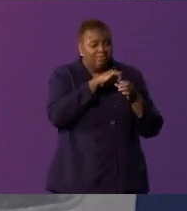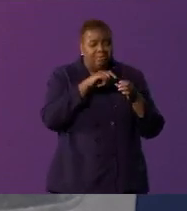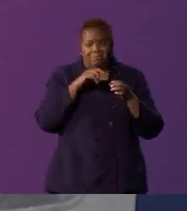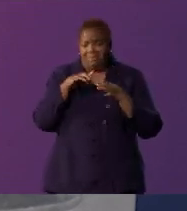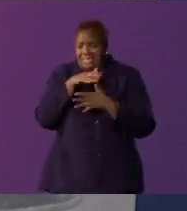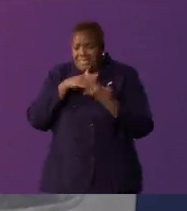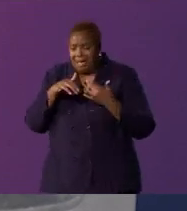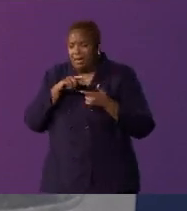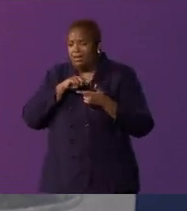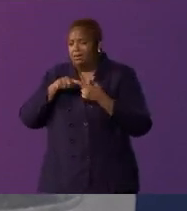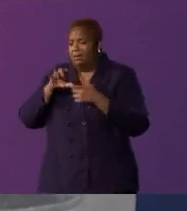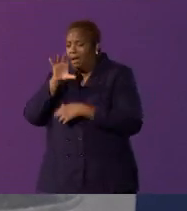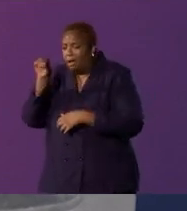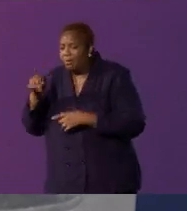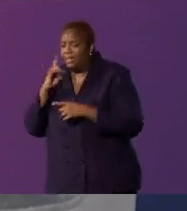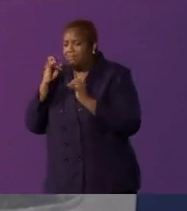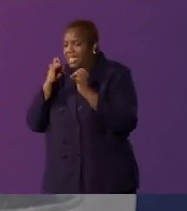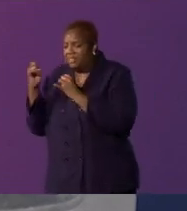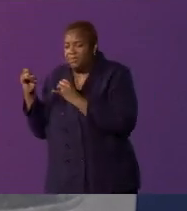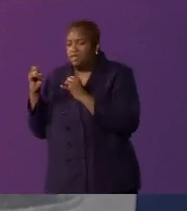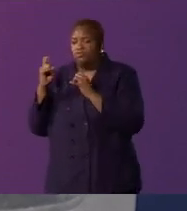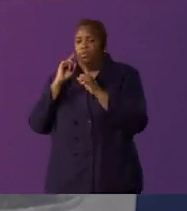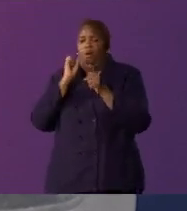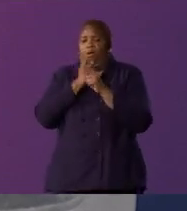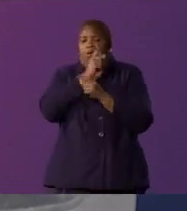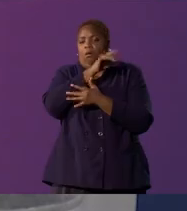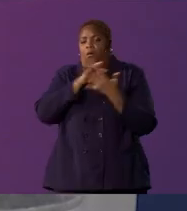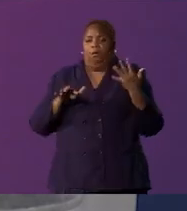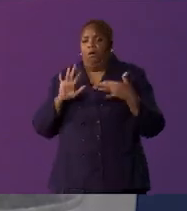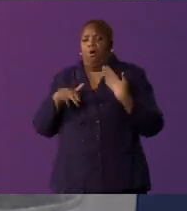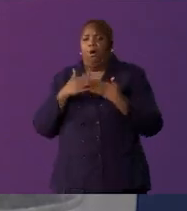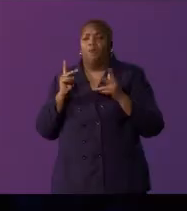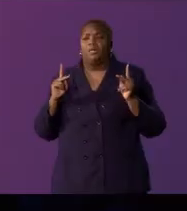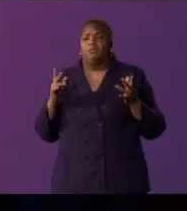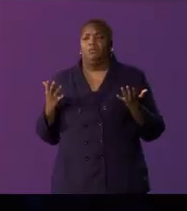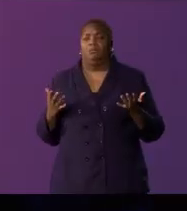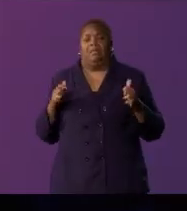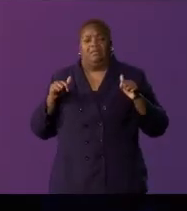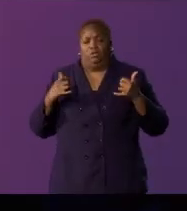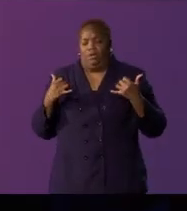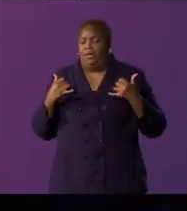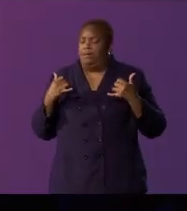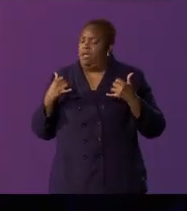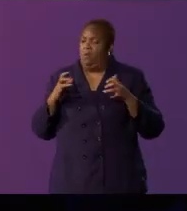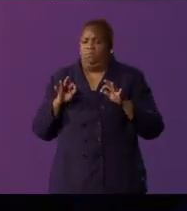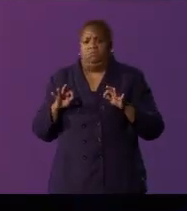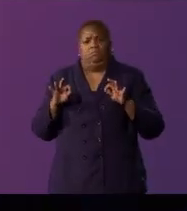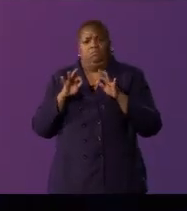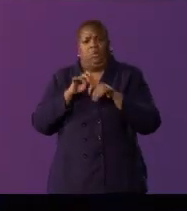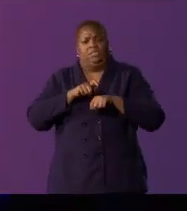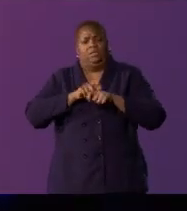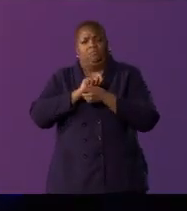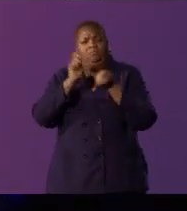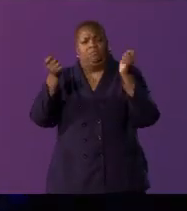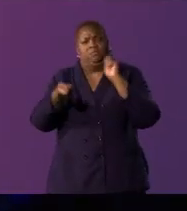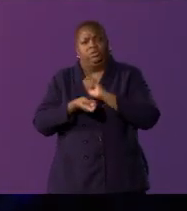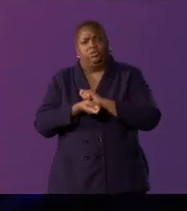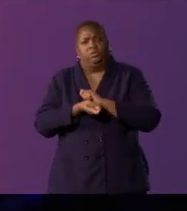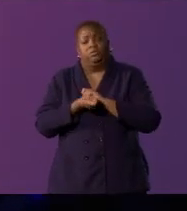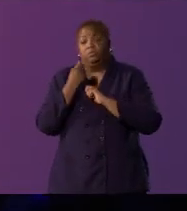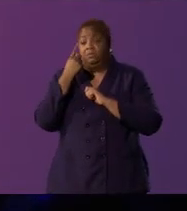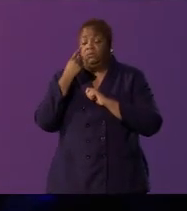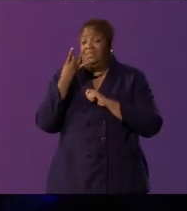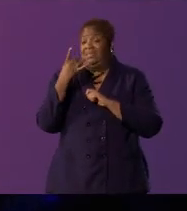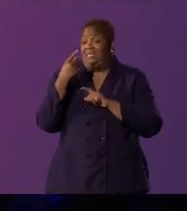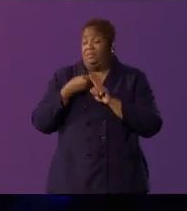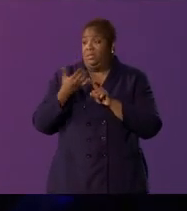to companies, to individuals, okay? This is a profound time of change. Yes. And I want to be honest with you, 18 months